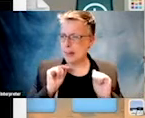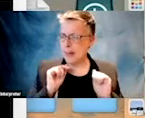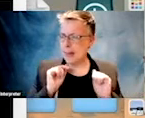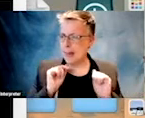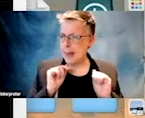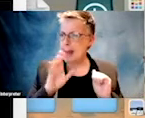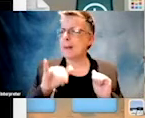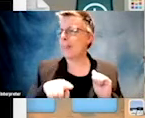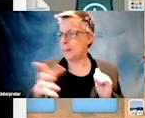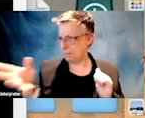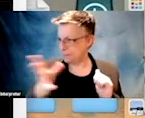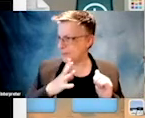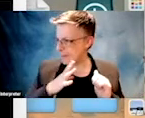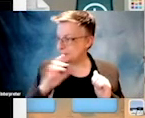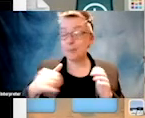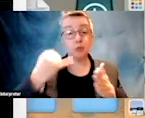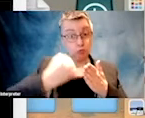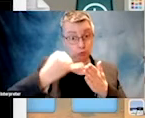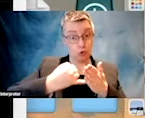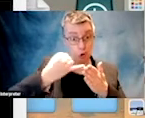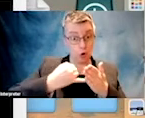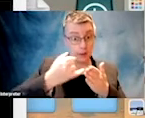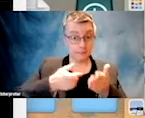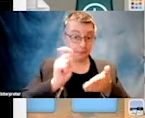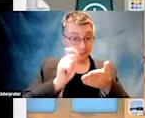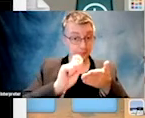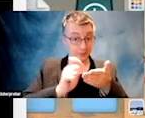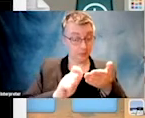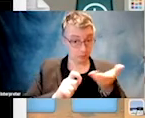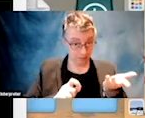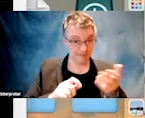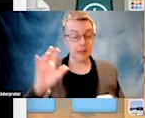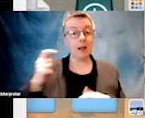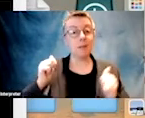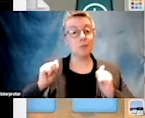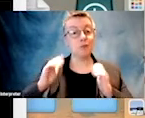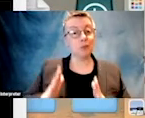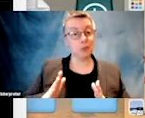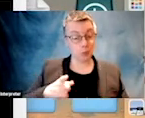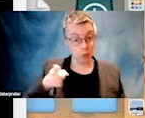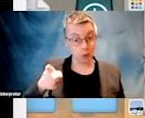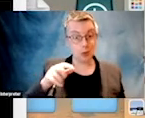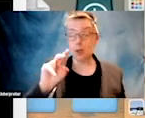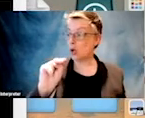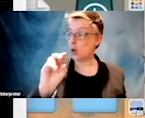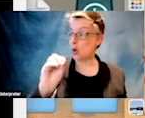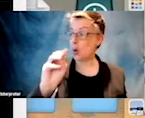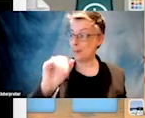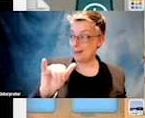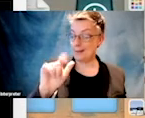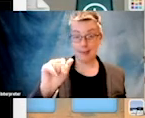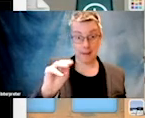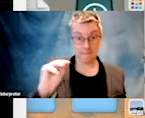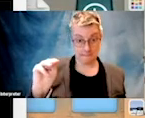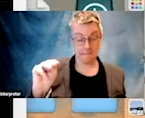Uh, here is, uh, a drawing. Yeah. uh, the performer, Nomi Lam, who